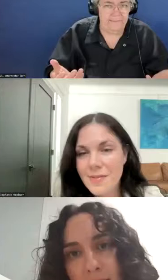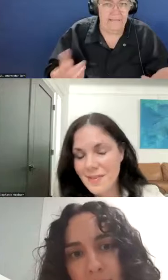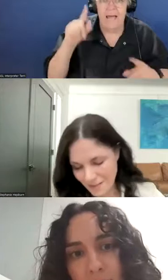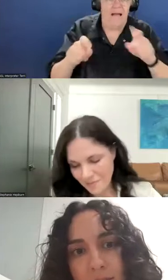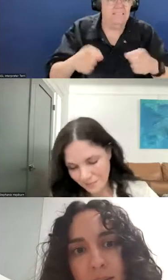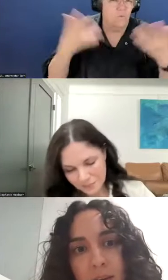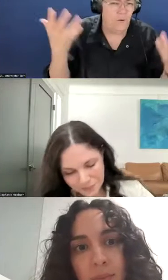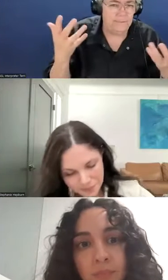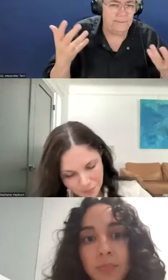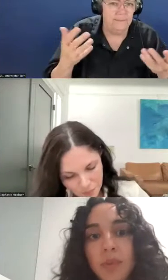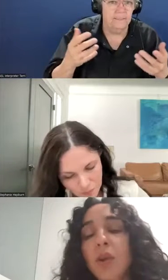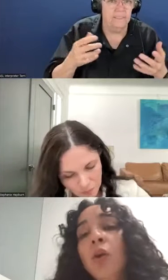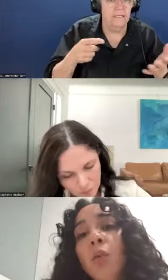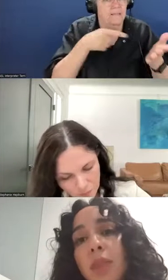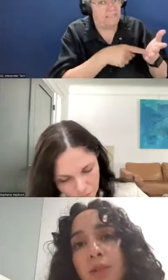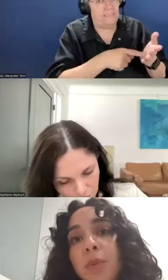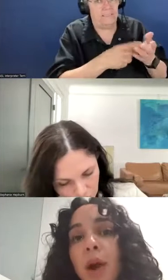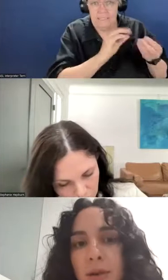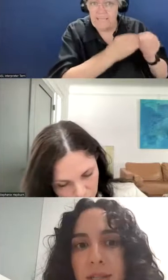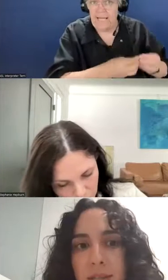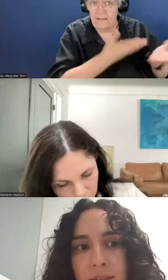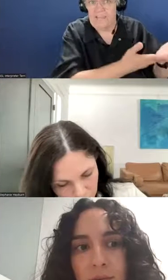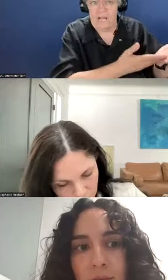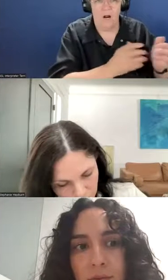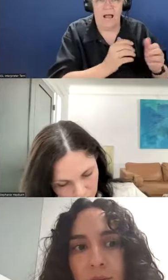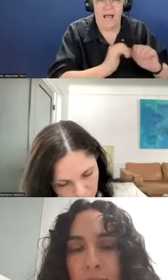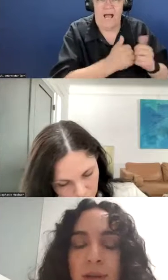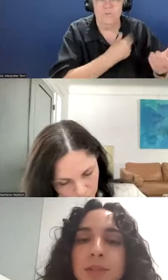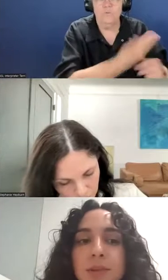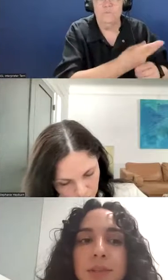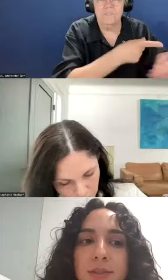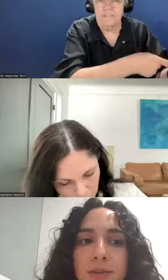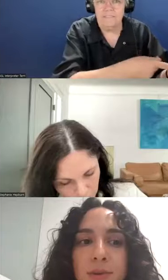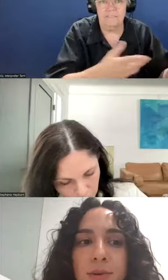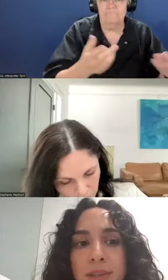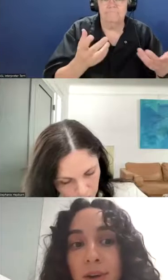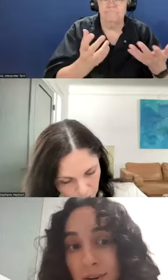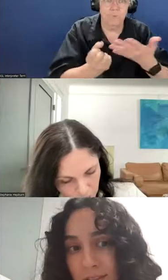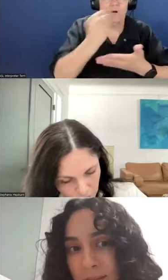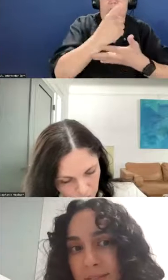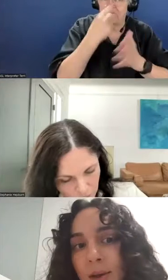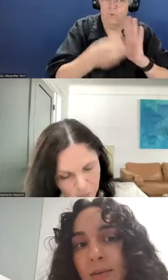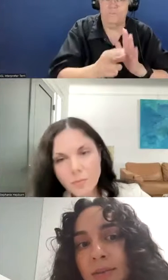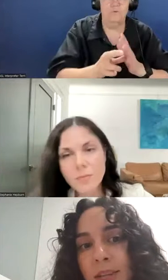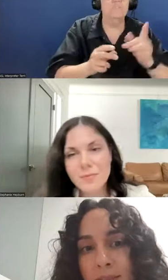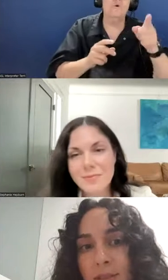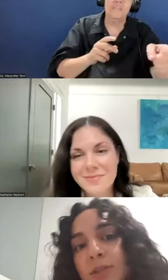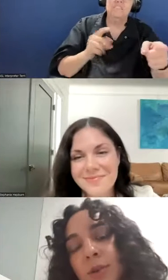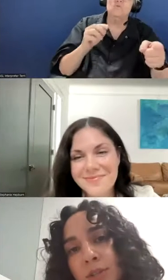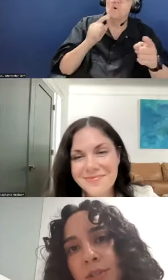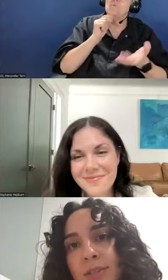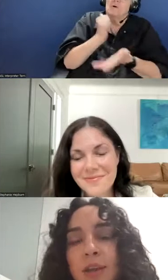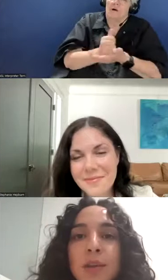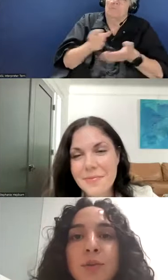should be asking of the data or what they should be prioritizing for review. So this tool is our attempt to help folks answer